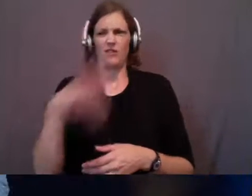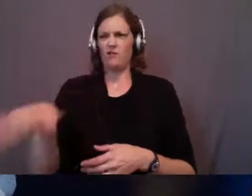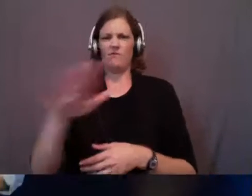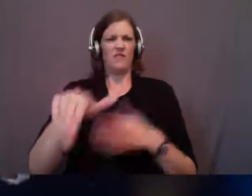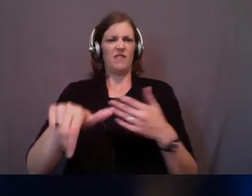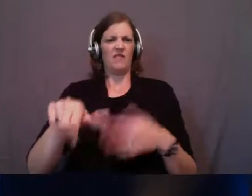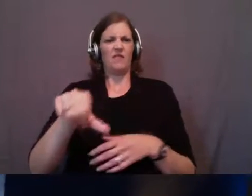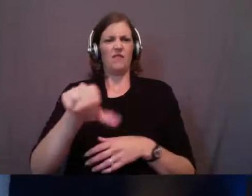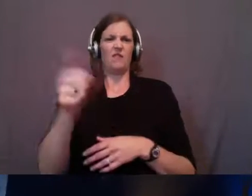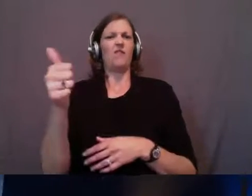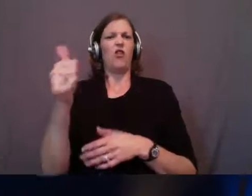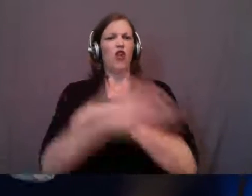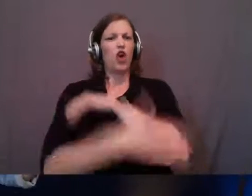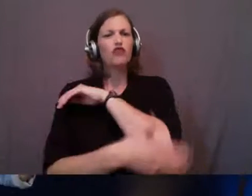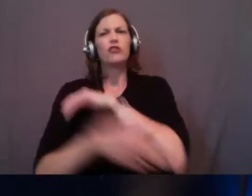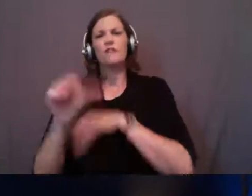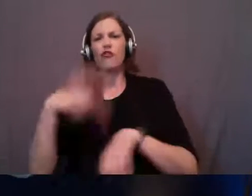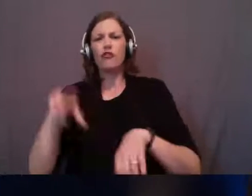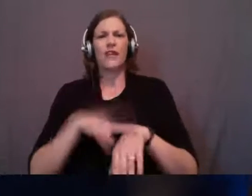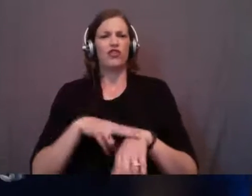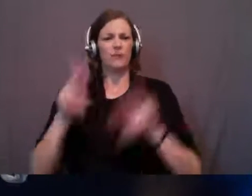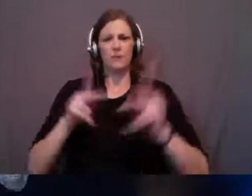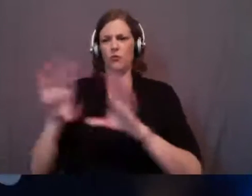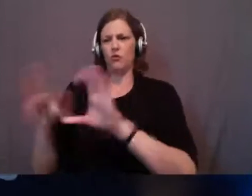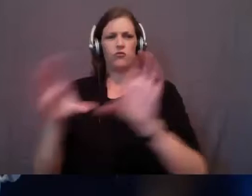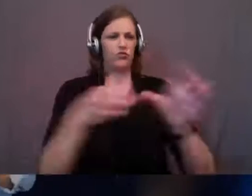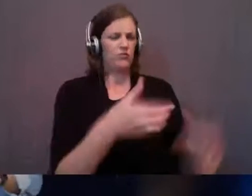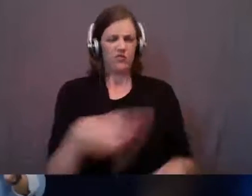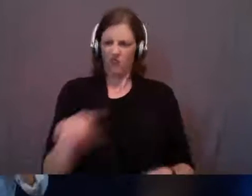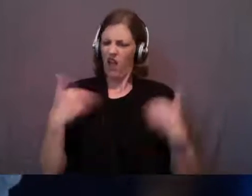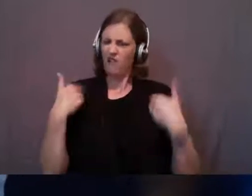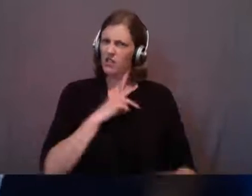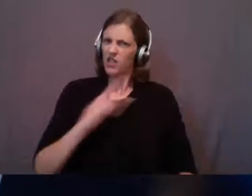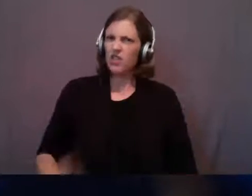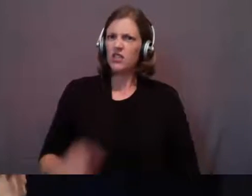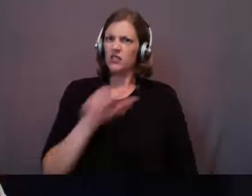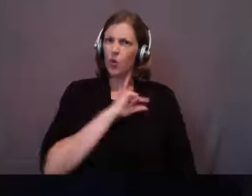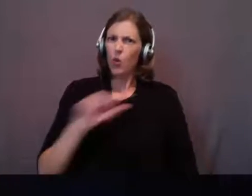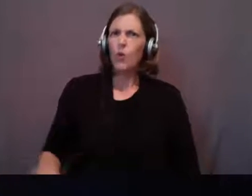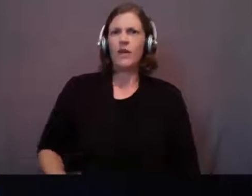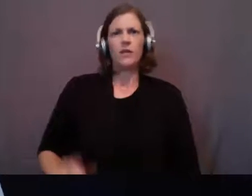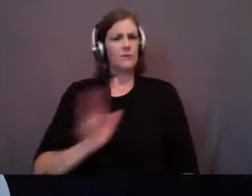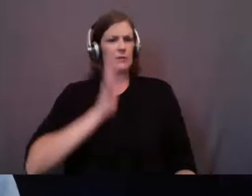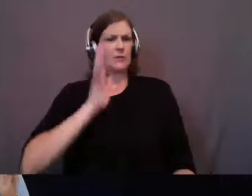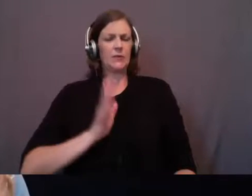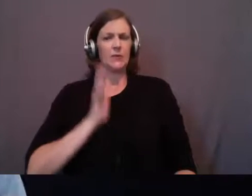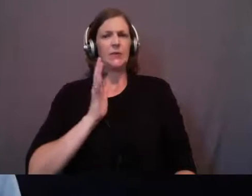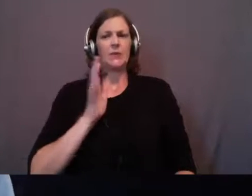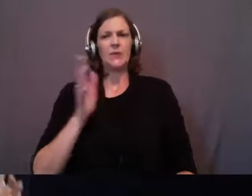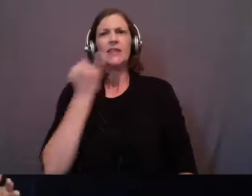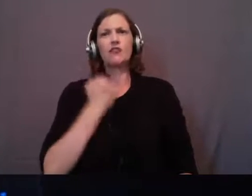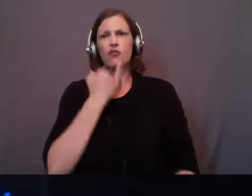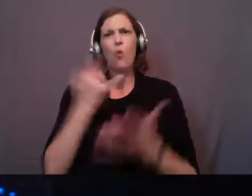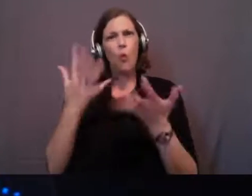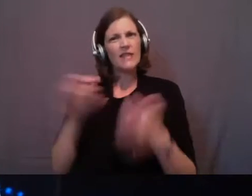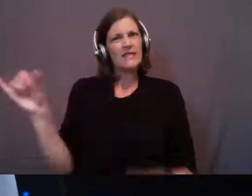other nations, they see all these other people groups who have kings and queens and royalty, and they want to have royalty.